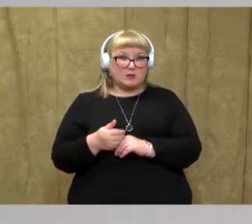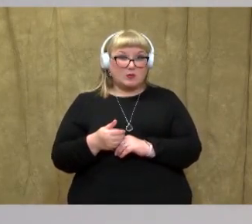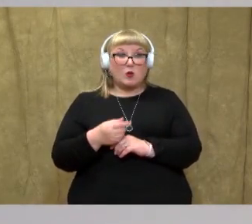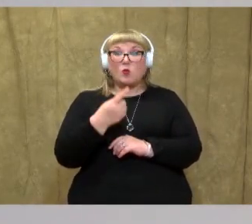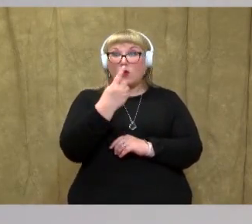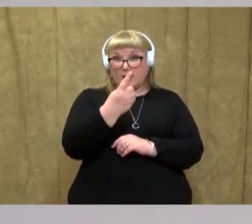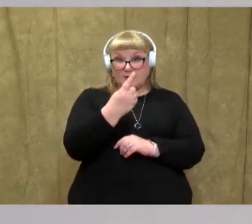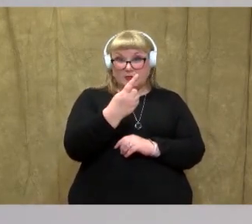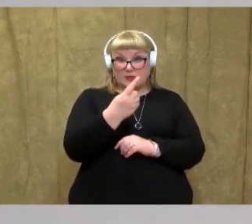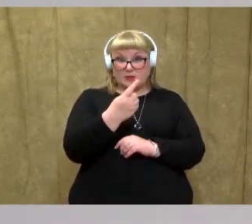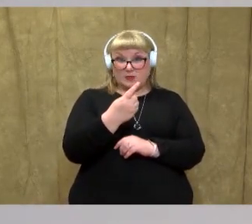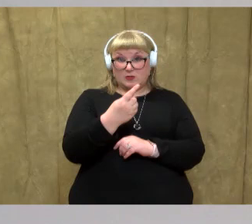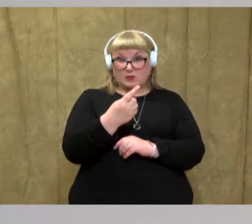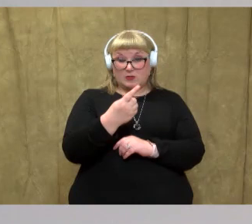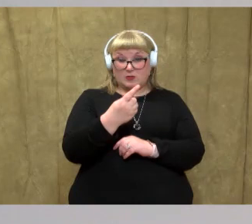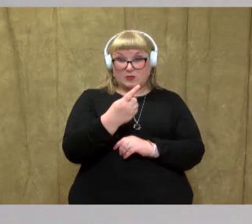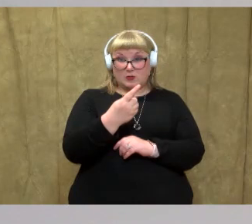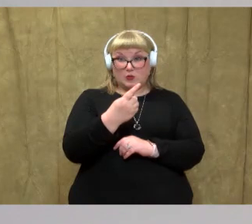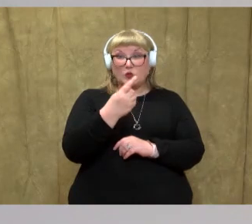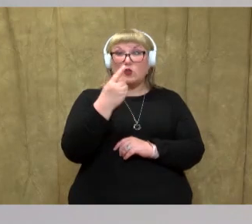1,